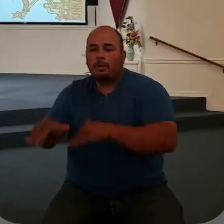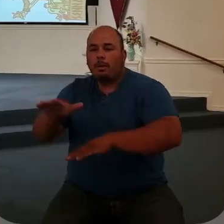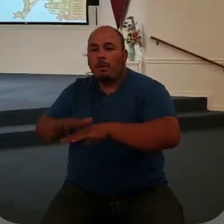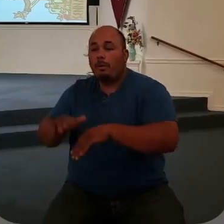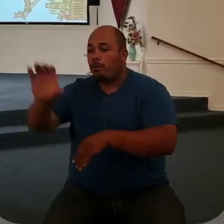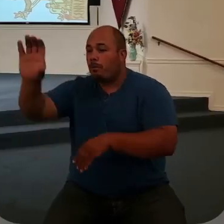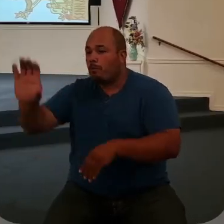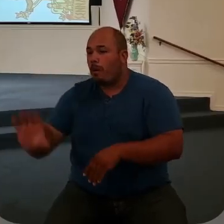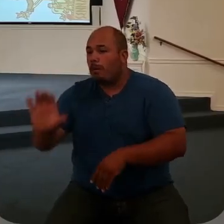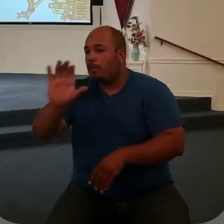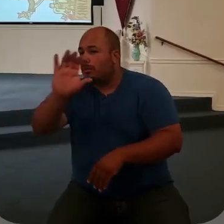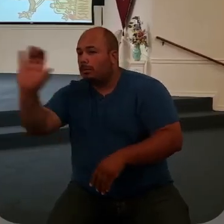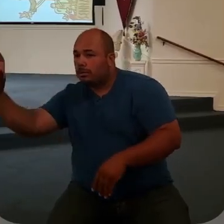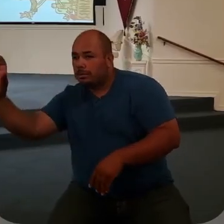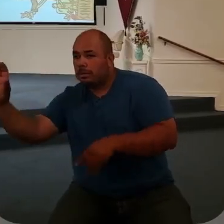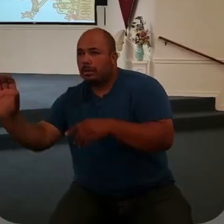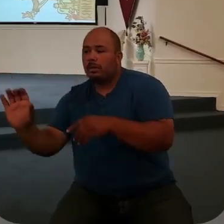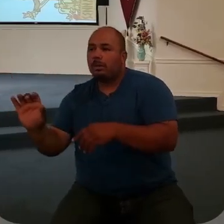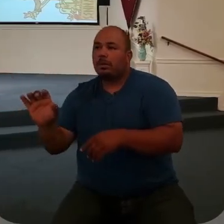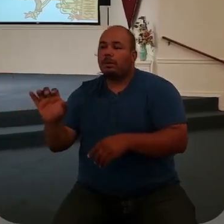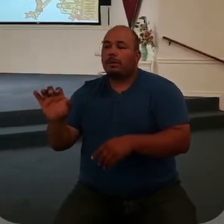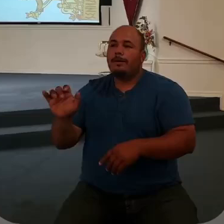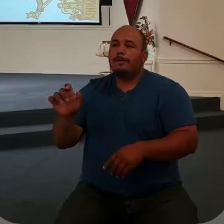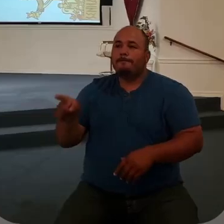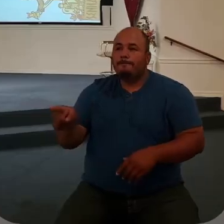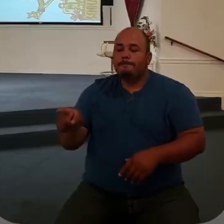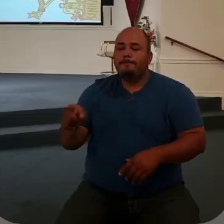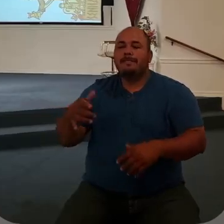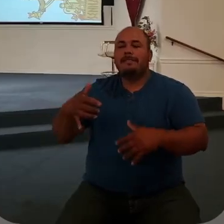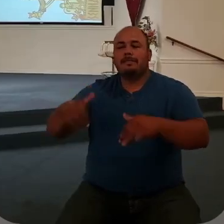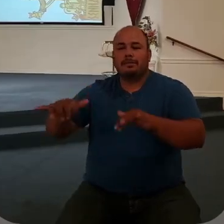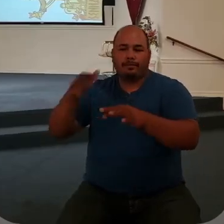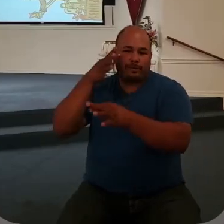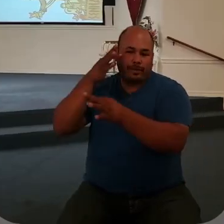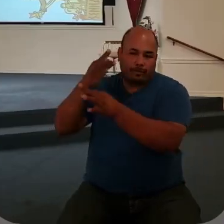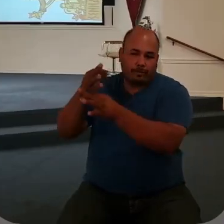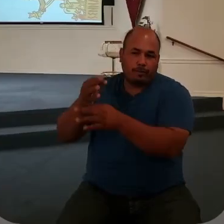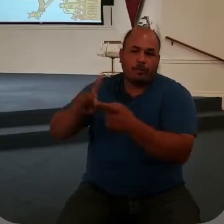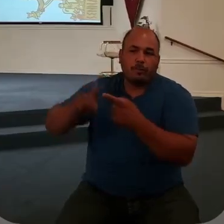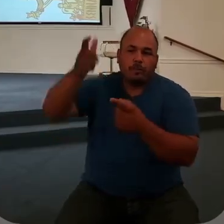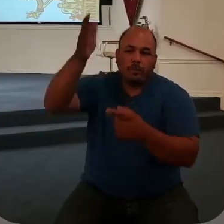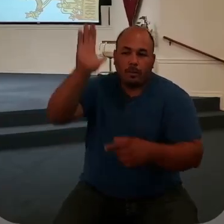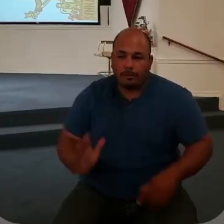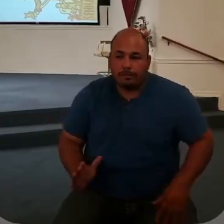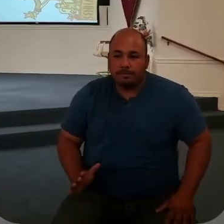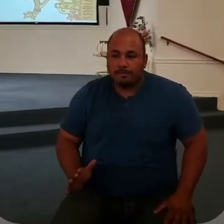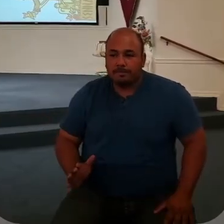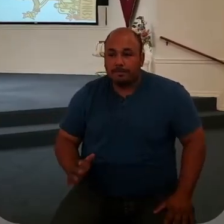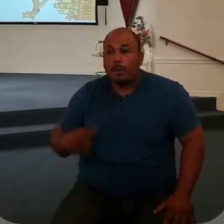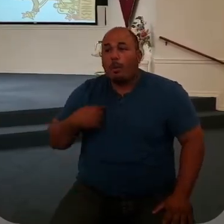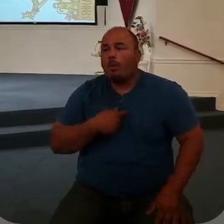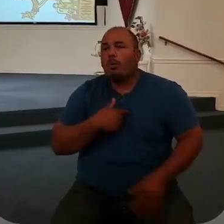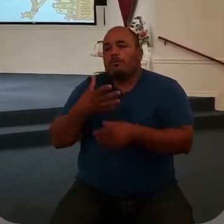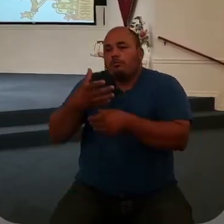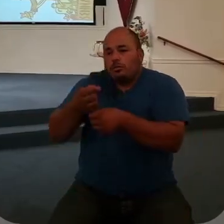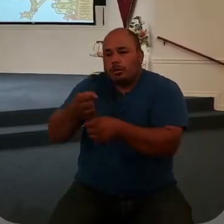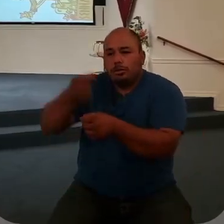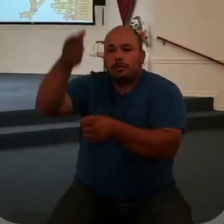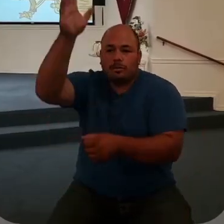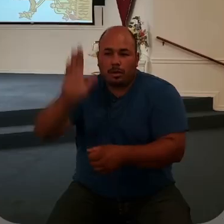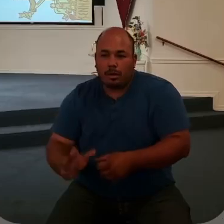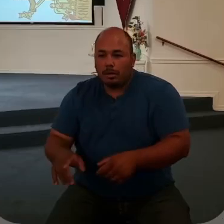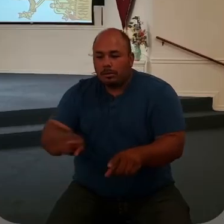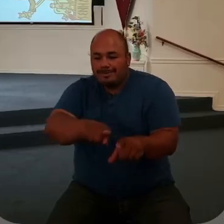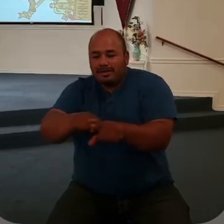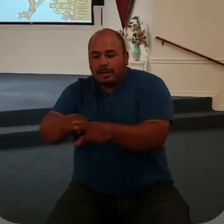from the dead. Our God is faithful. That's why we trust him, like Hezekiah did. And that's why we